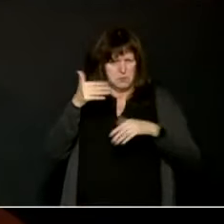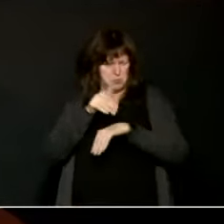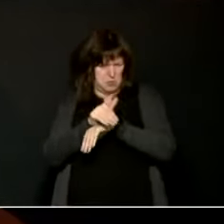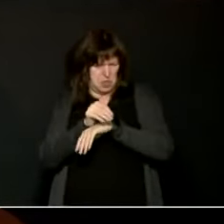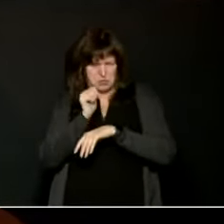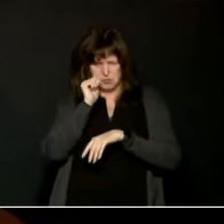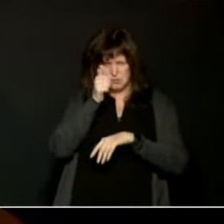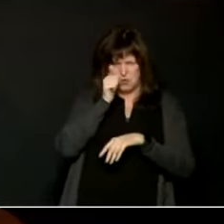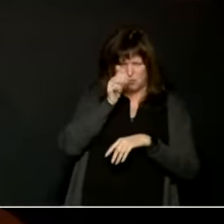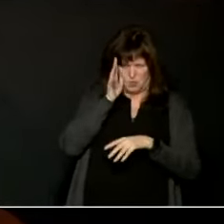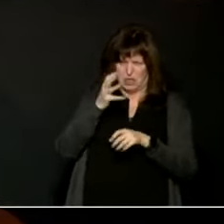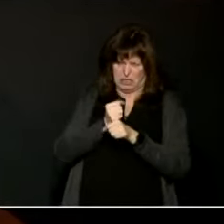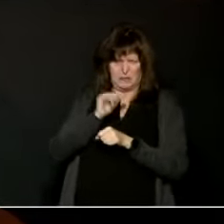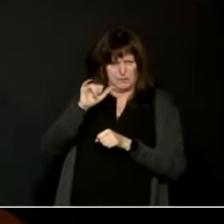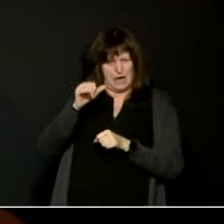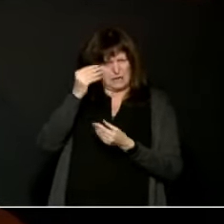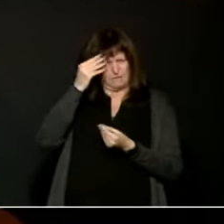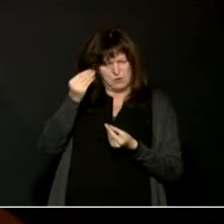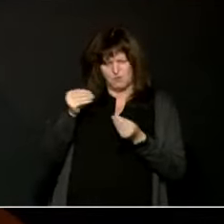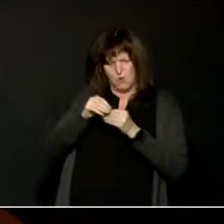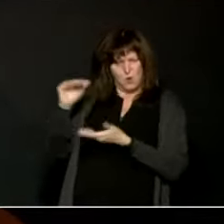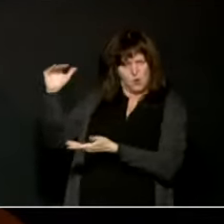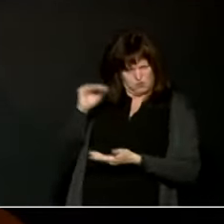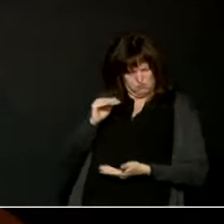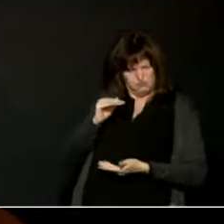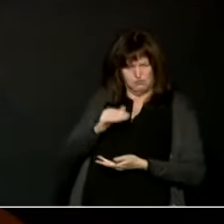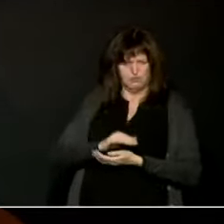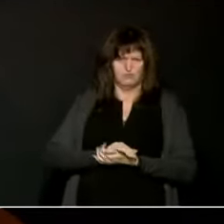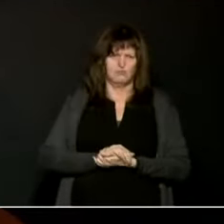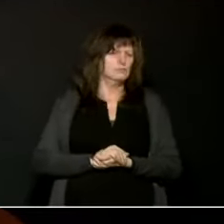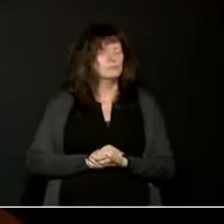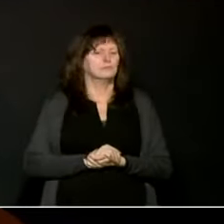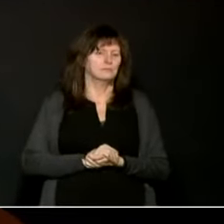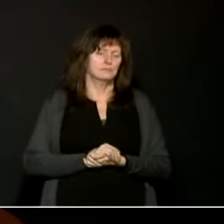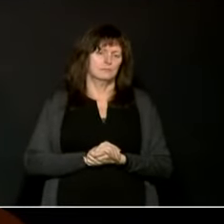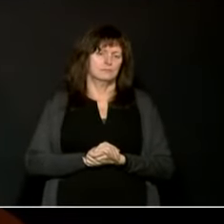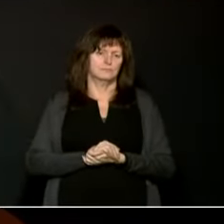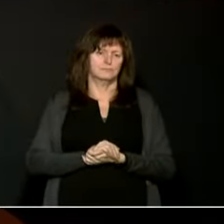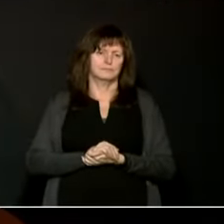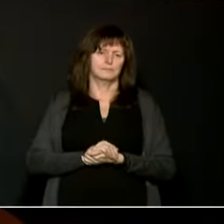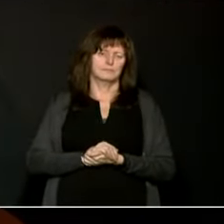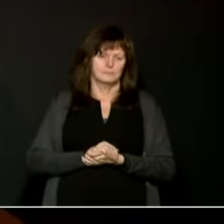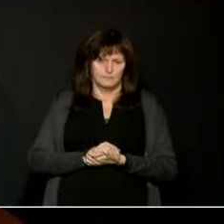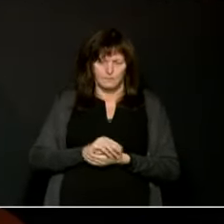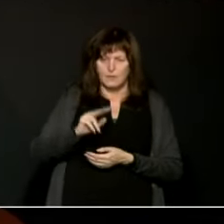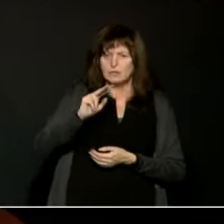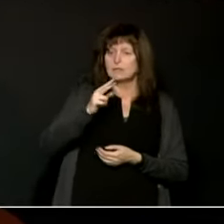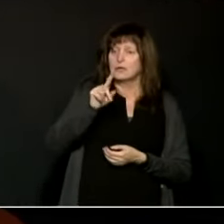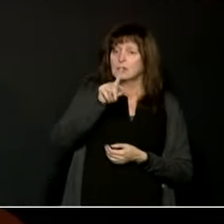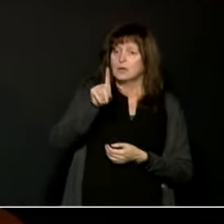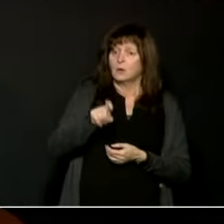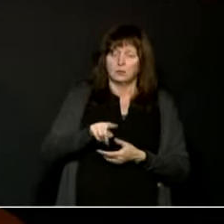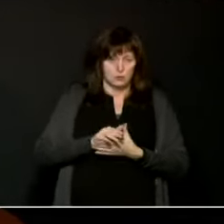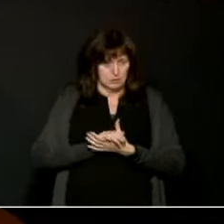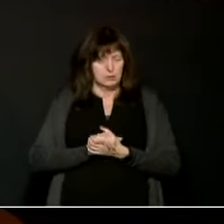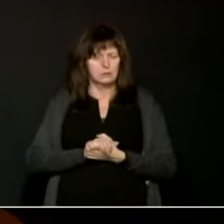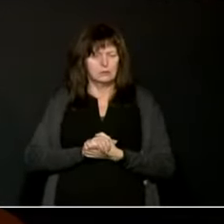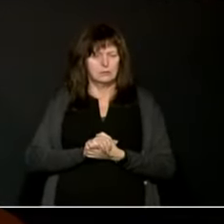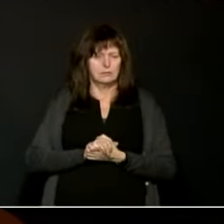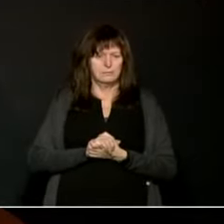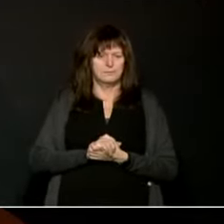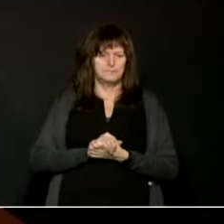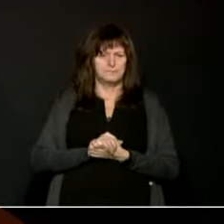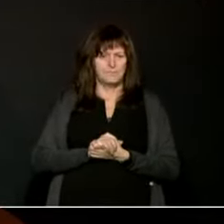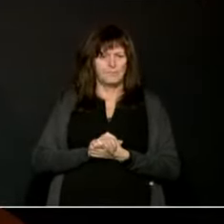numbers say there are 382 patients in ICU, but Critical Care Ontario says that number is actually 409. There's an obvious discrepancy there.